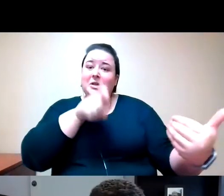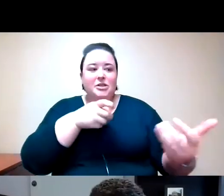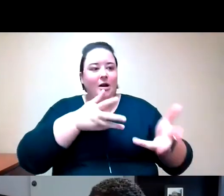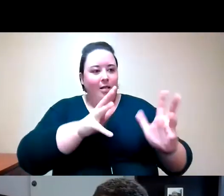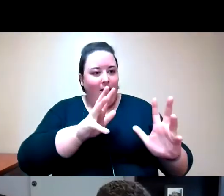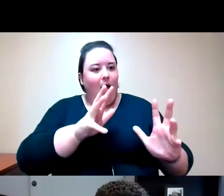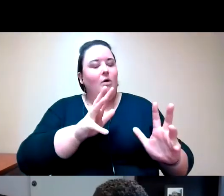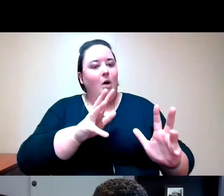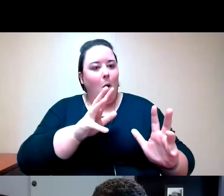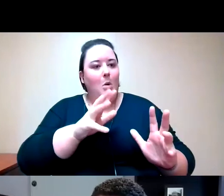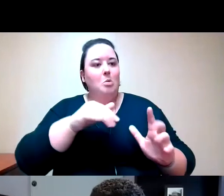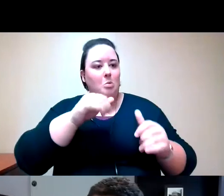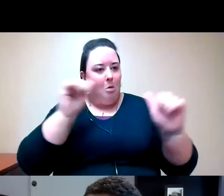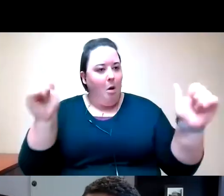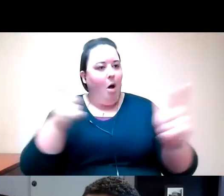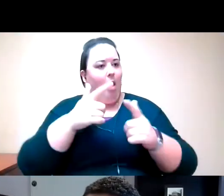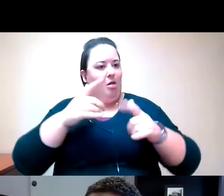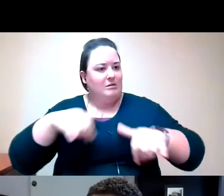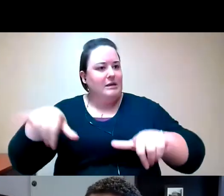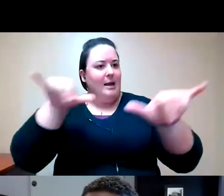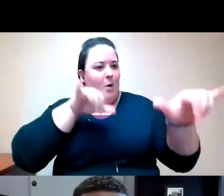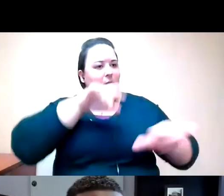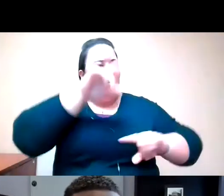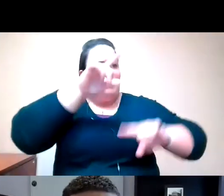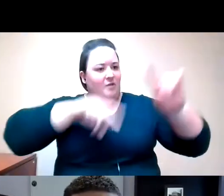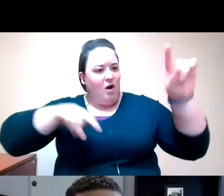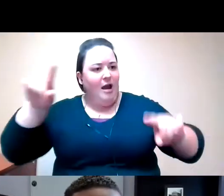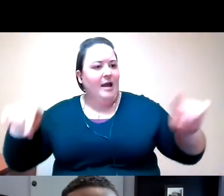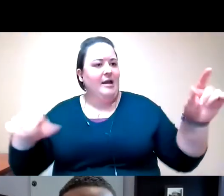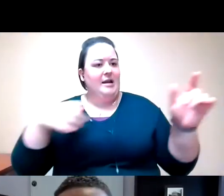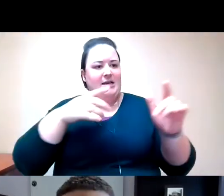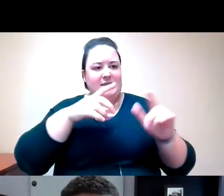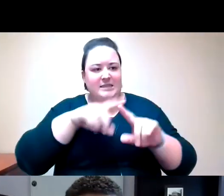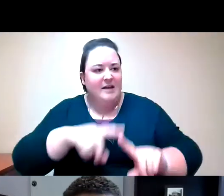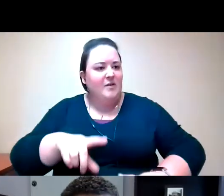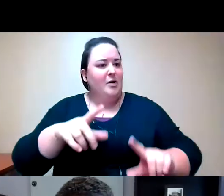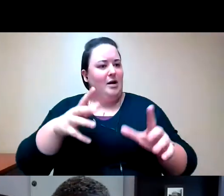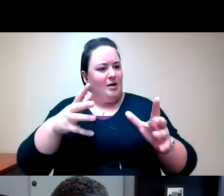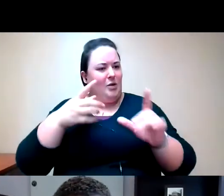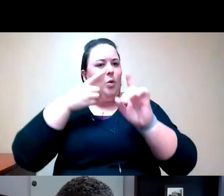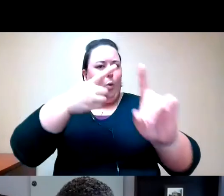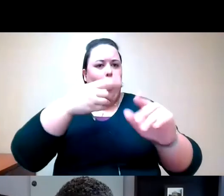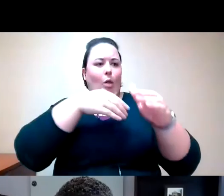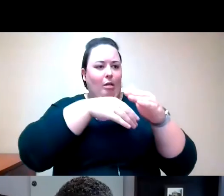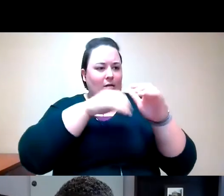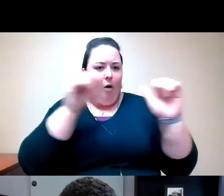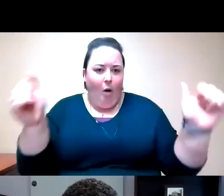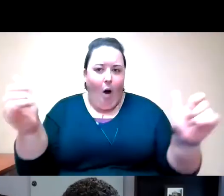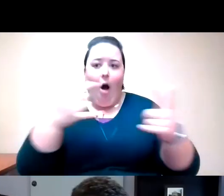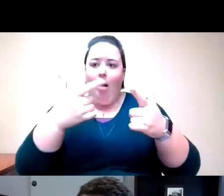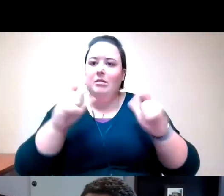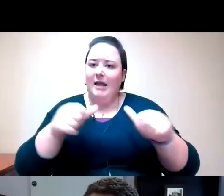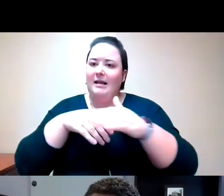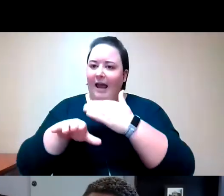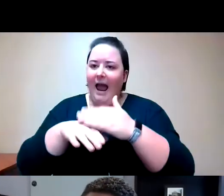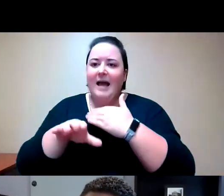that all of us are diverse in our experiences, and we want to provide access for all in the best way that we can. And that is